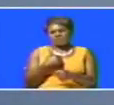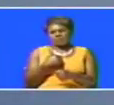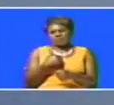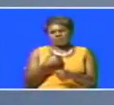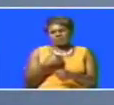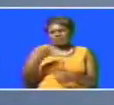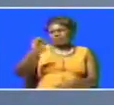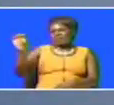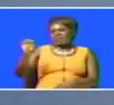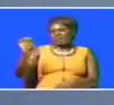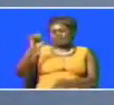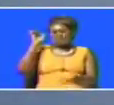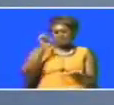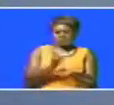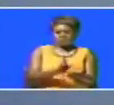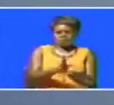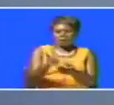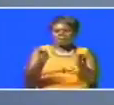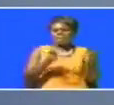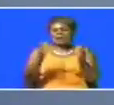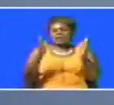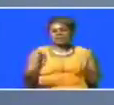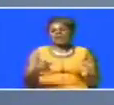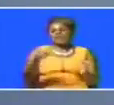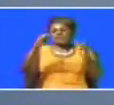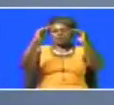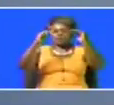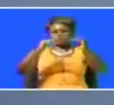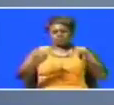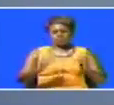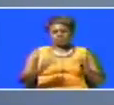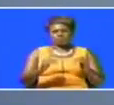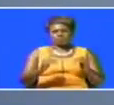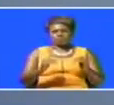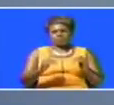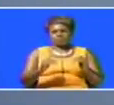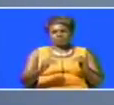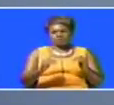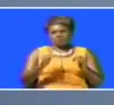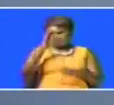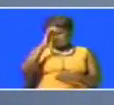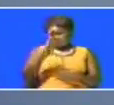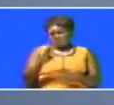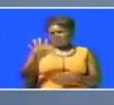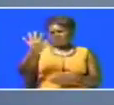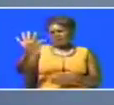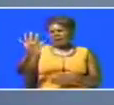Meanwhile, Everton have sacked manager Ronald Koeman after they dropped into the relegation zone following Sunday's 5-2 home defeat by Arsenal.